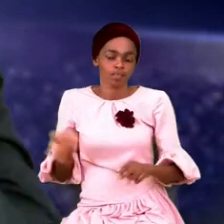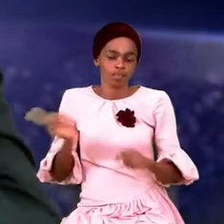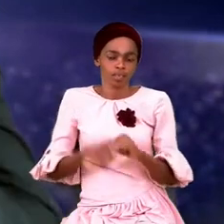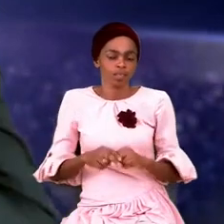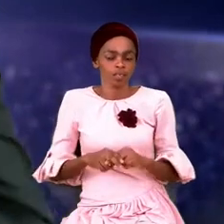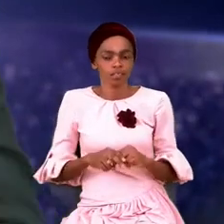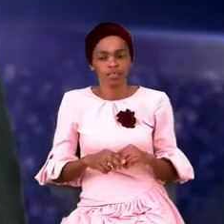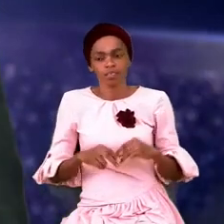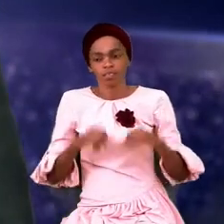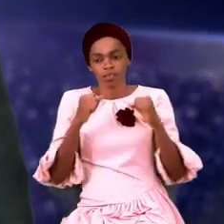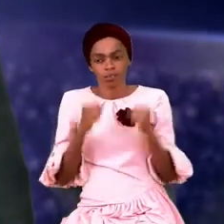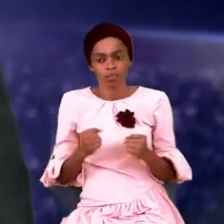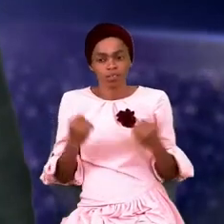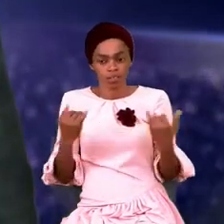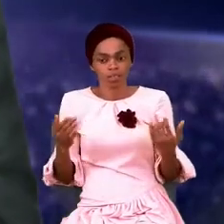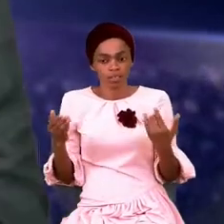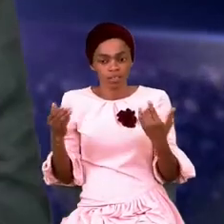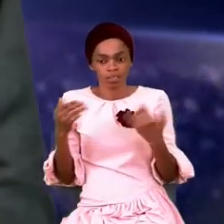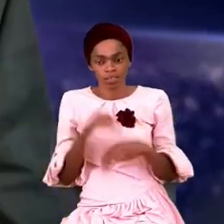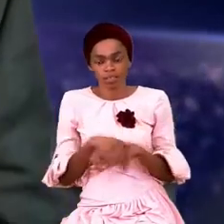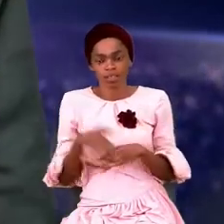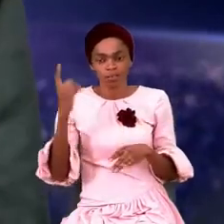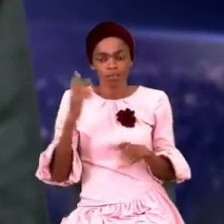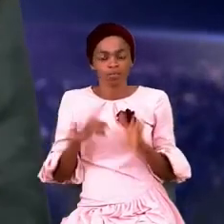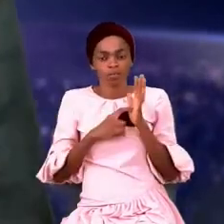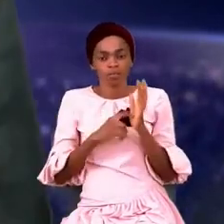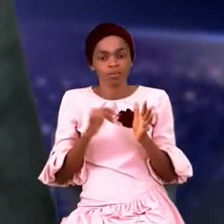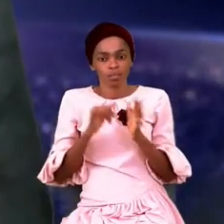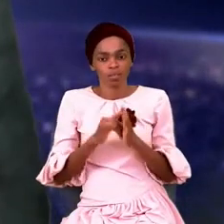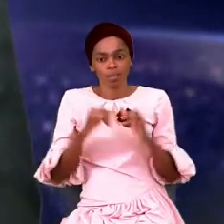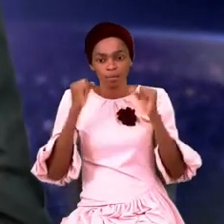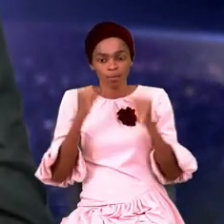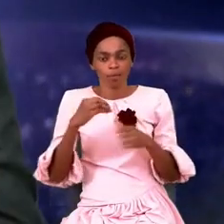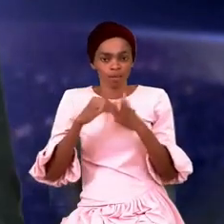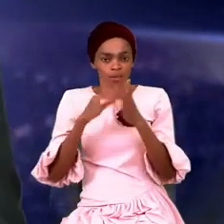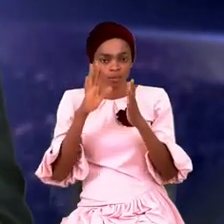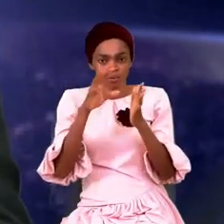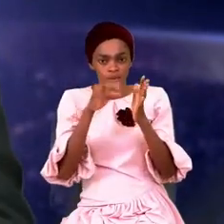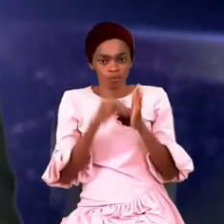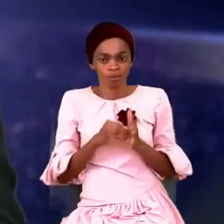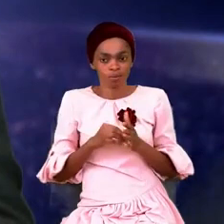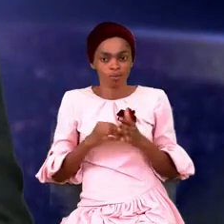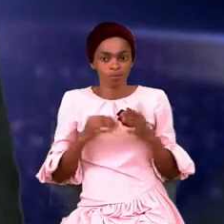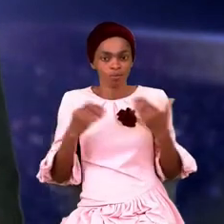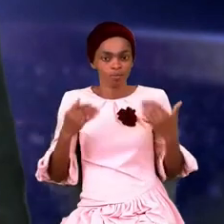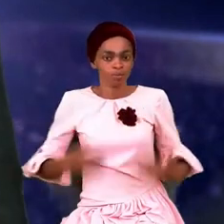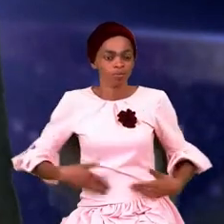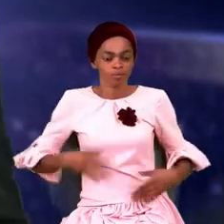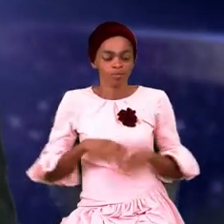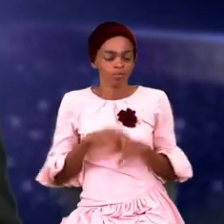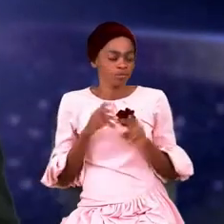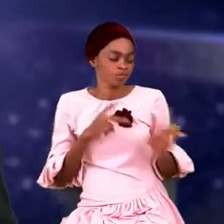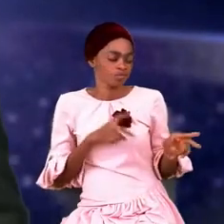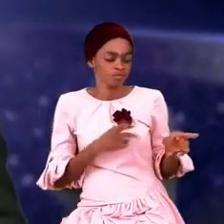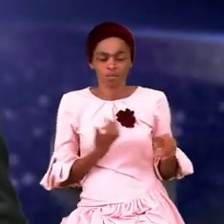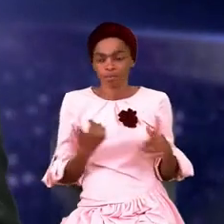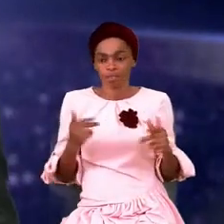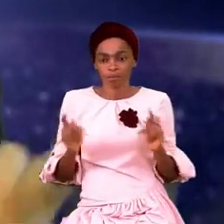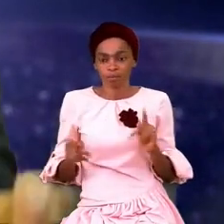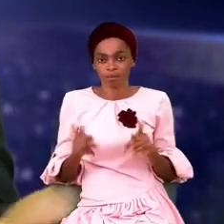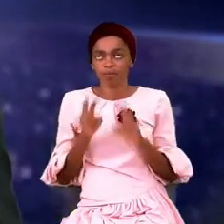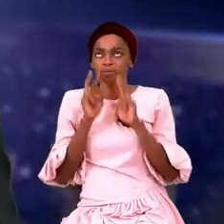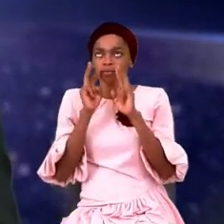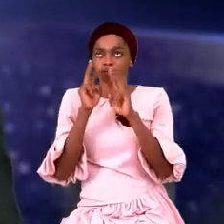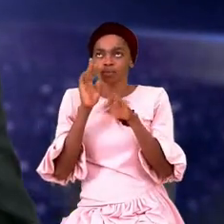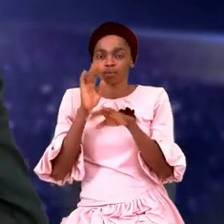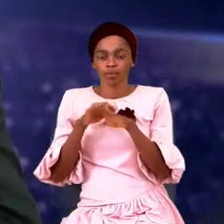others, just focus on the Lord. As his empowered minister, Pastor Dr. W.F. Kumuyi, comes with the words